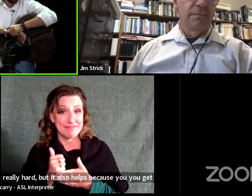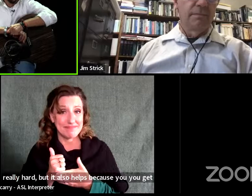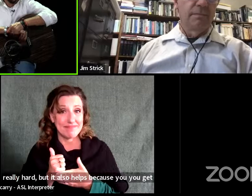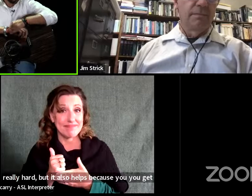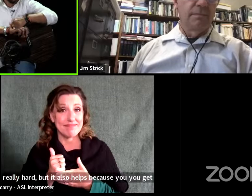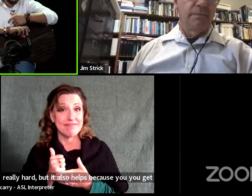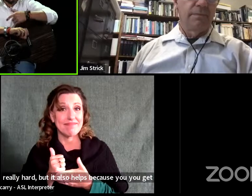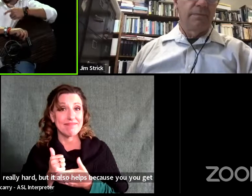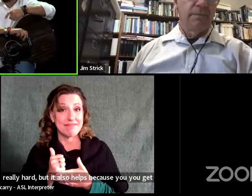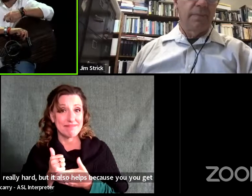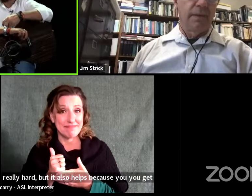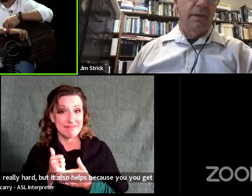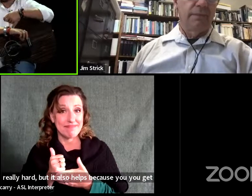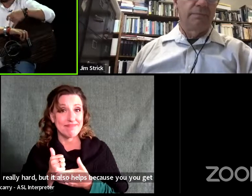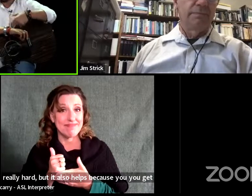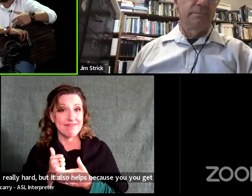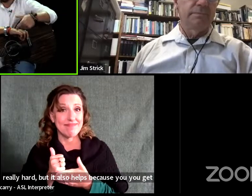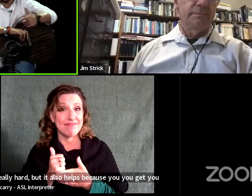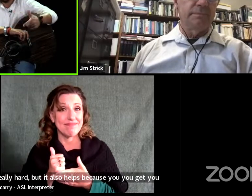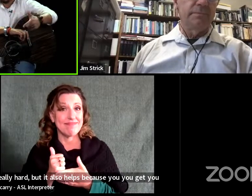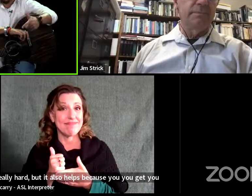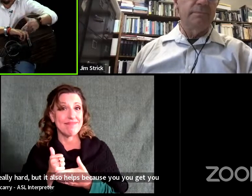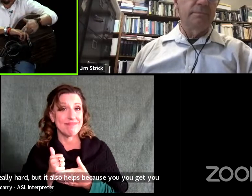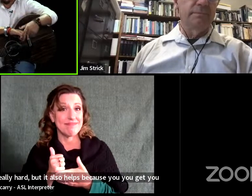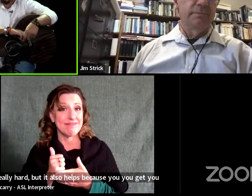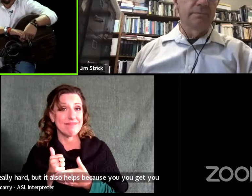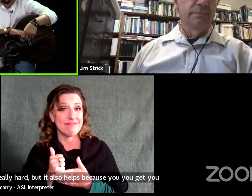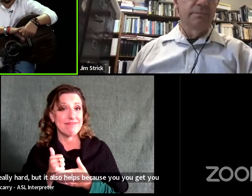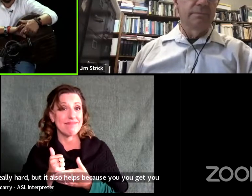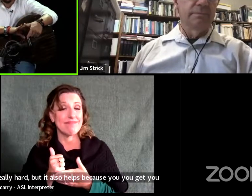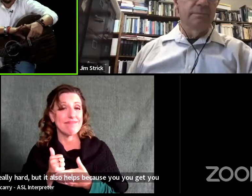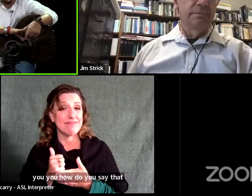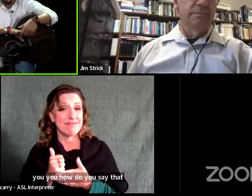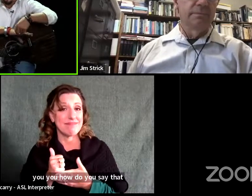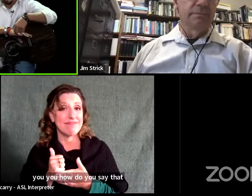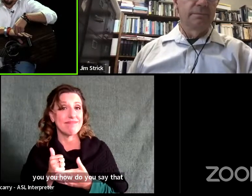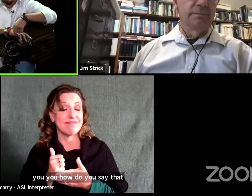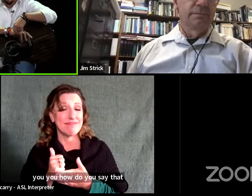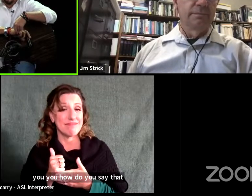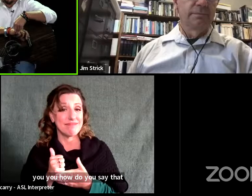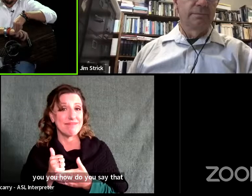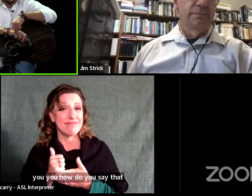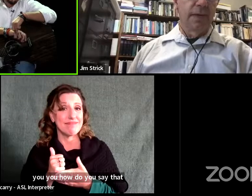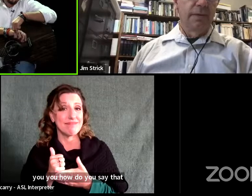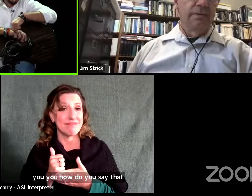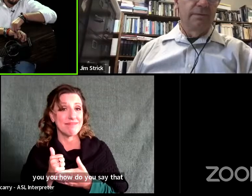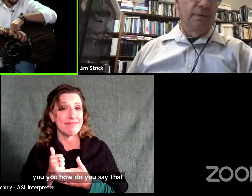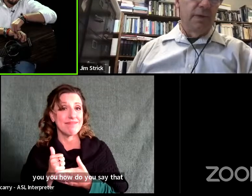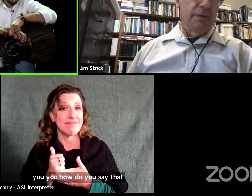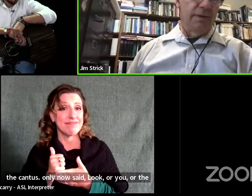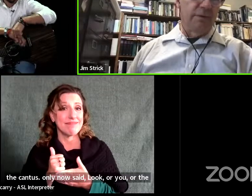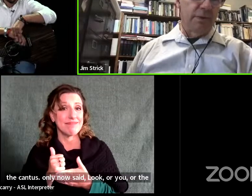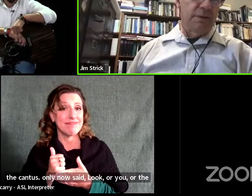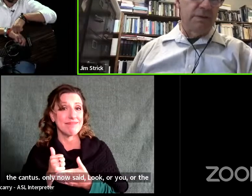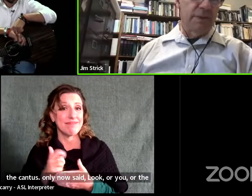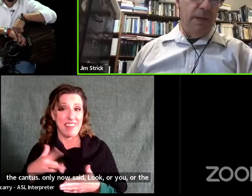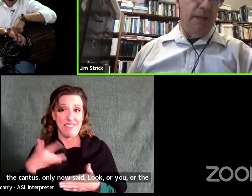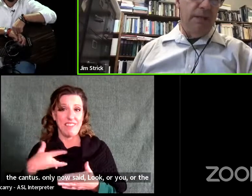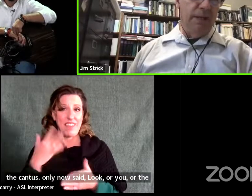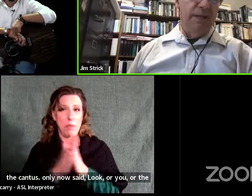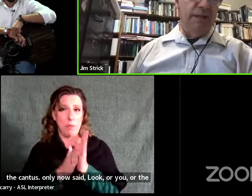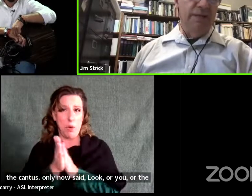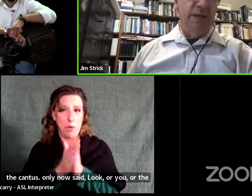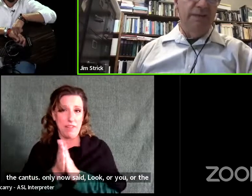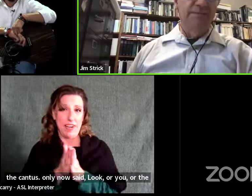you get, how do you say it? Te sientes obligado a hacerlo, o te ves obligado a hacerlo. Nothing focuses the mind